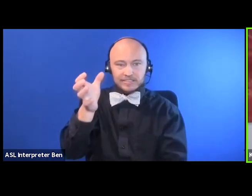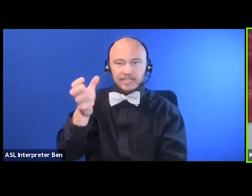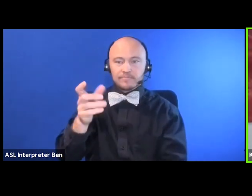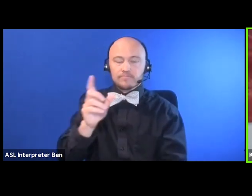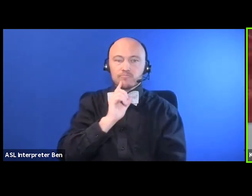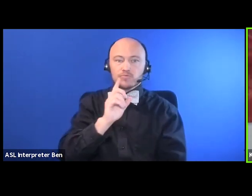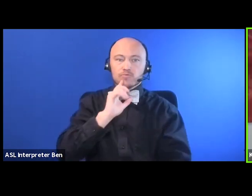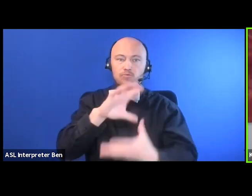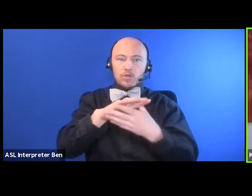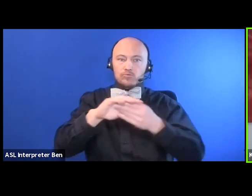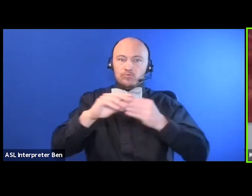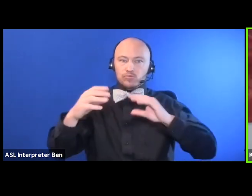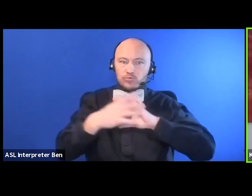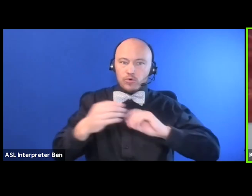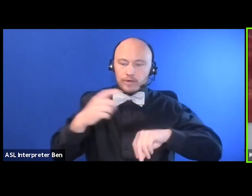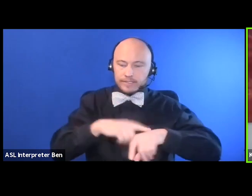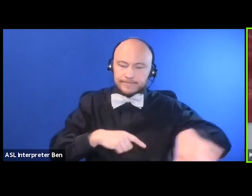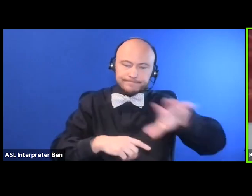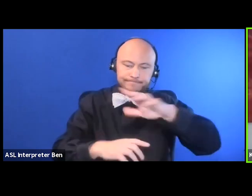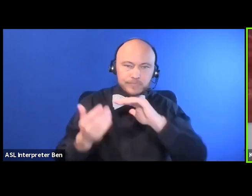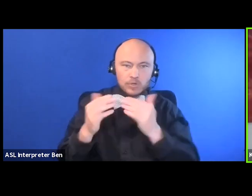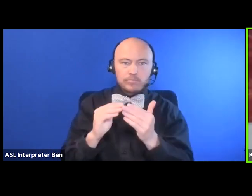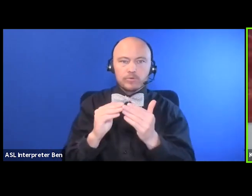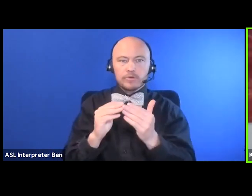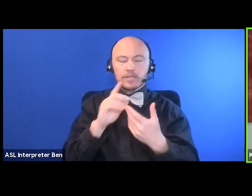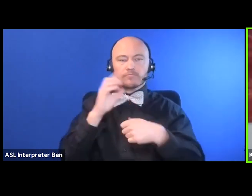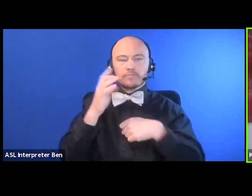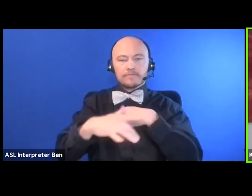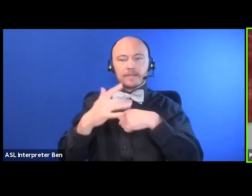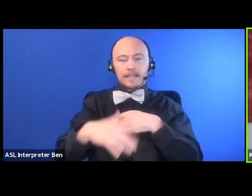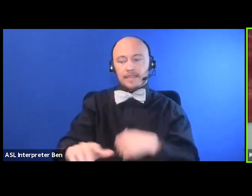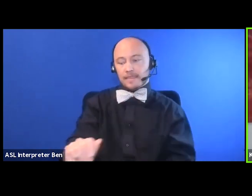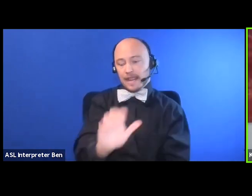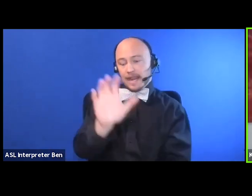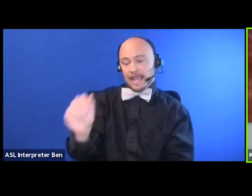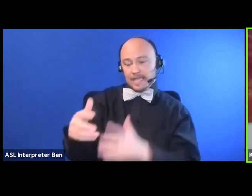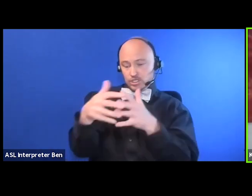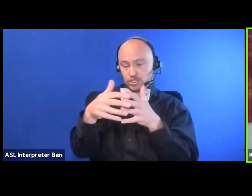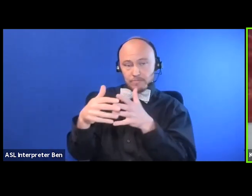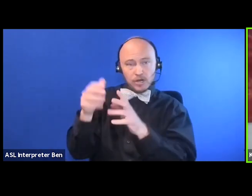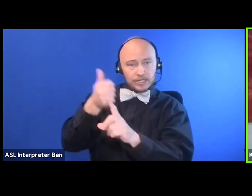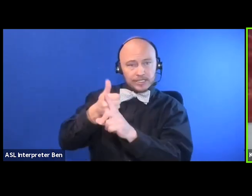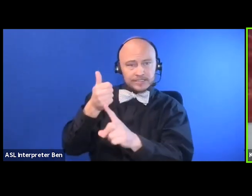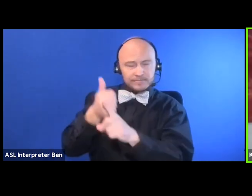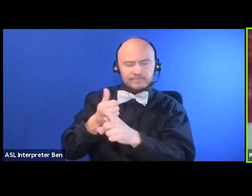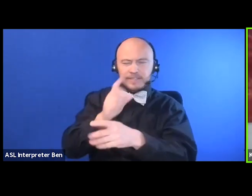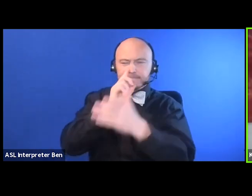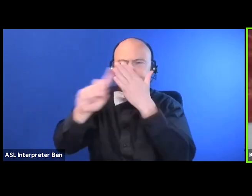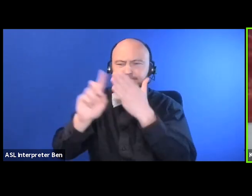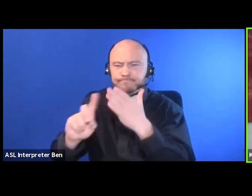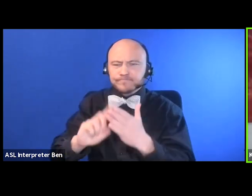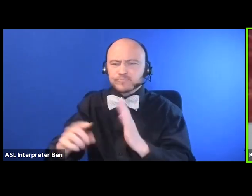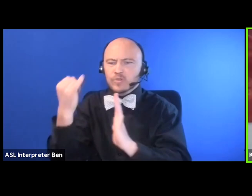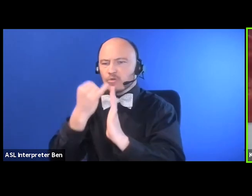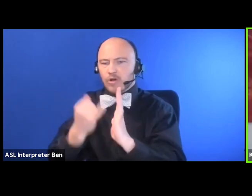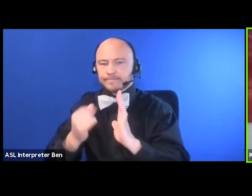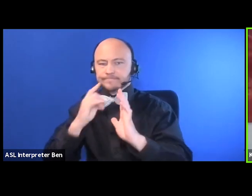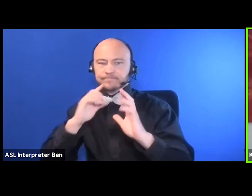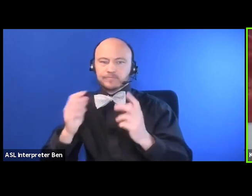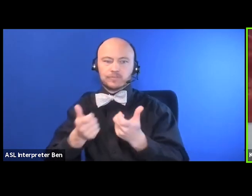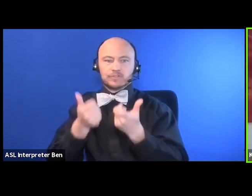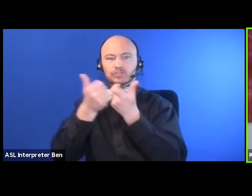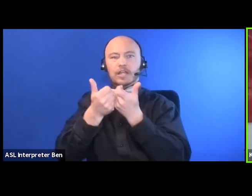the storytellers of our community and create a space where Asian Americans can explore through art the unique challenges of